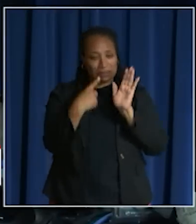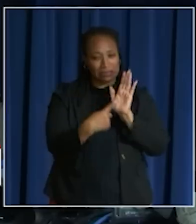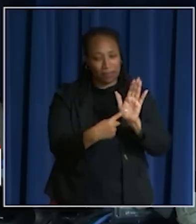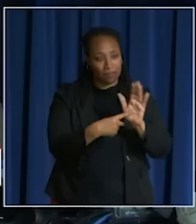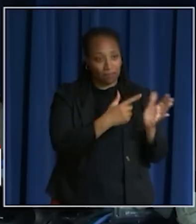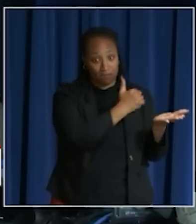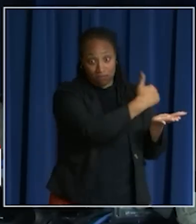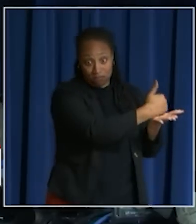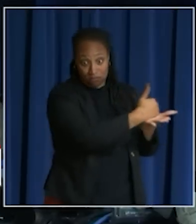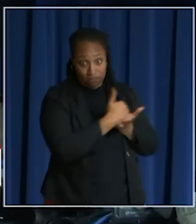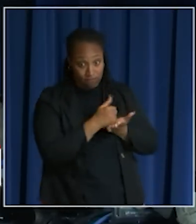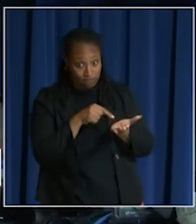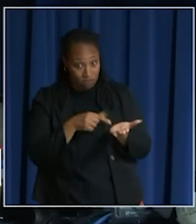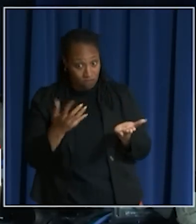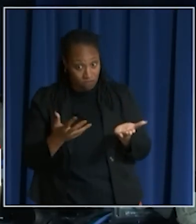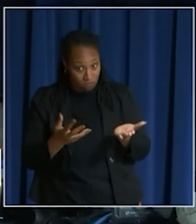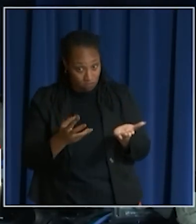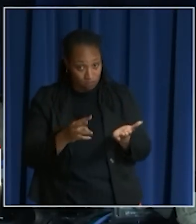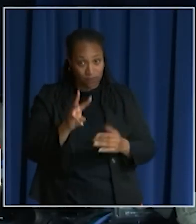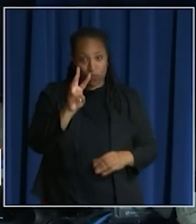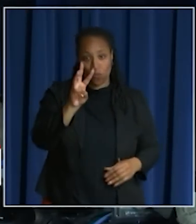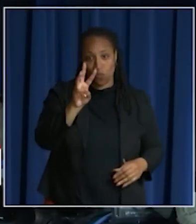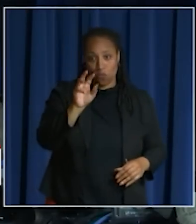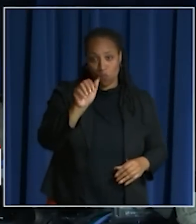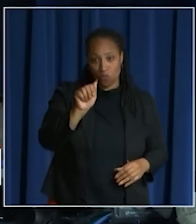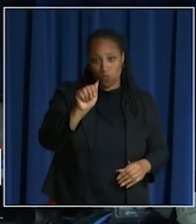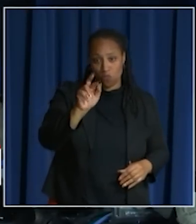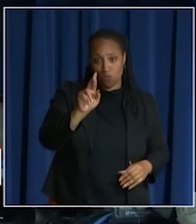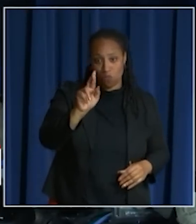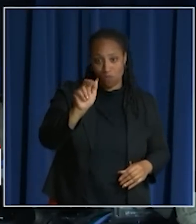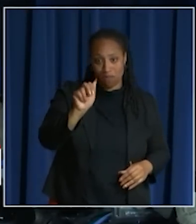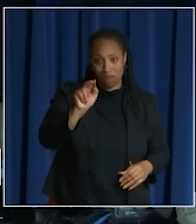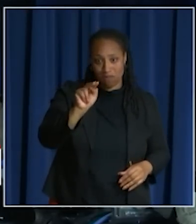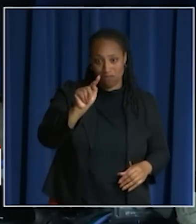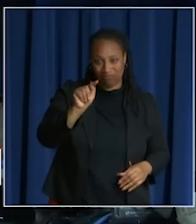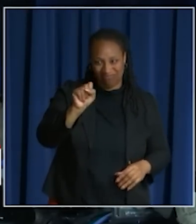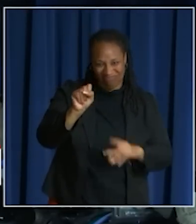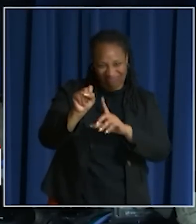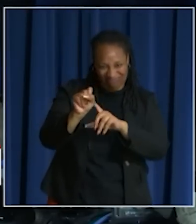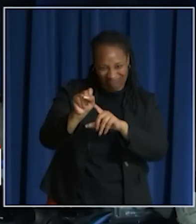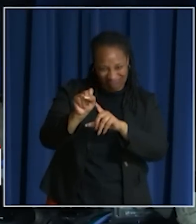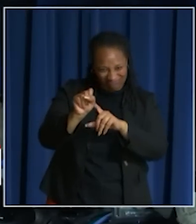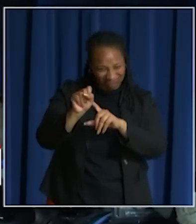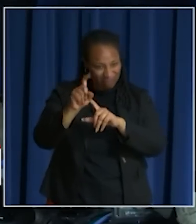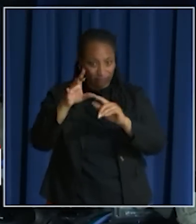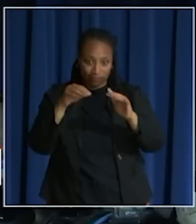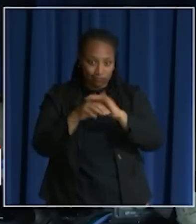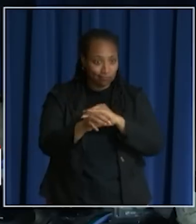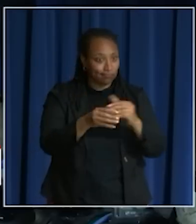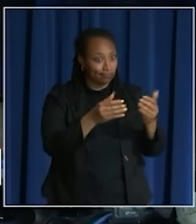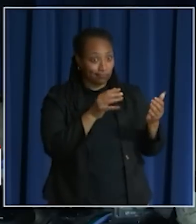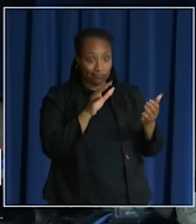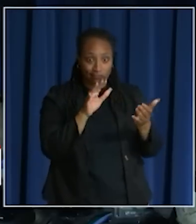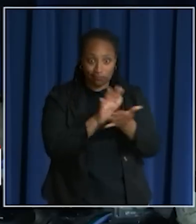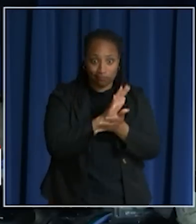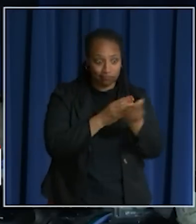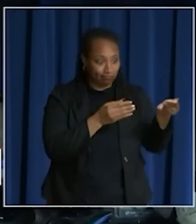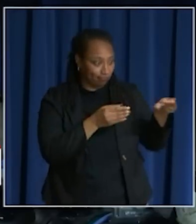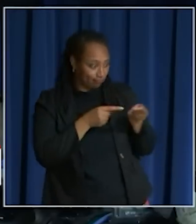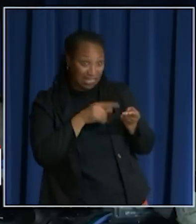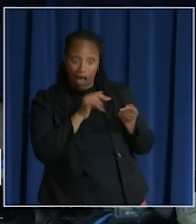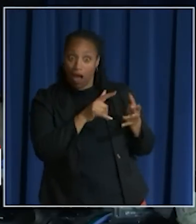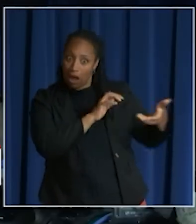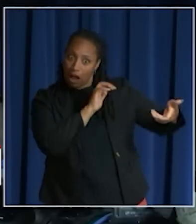holds those. This will be an opportunity for us to come together and collaborate on being able to go out and execute warrants. As we think about over